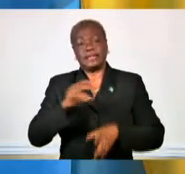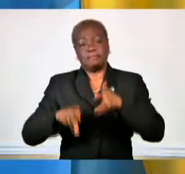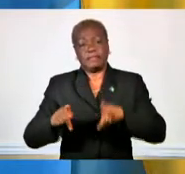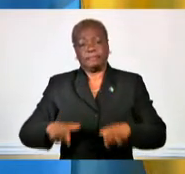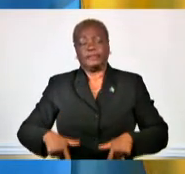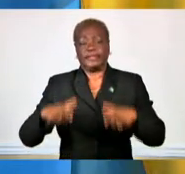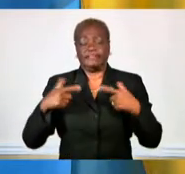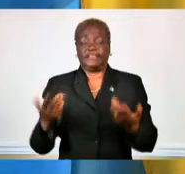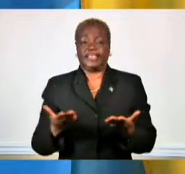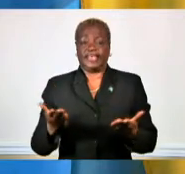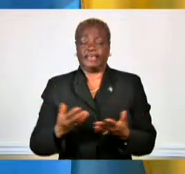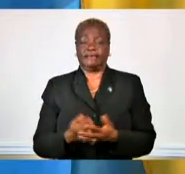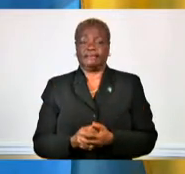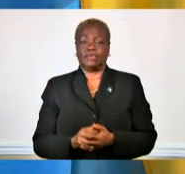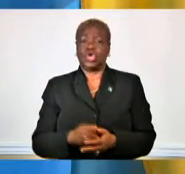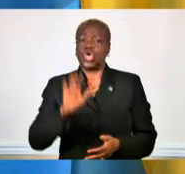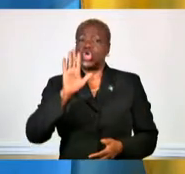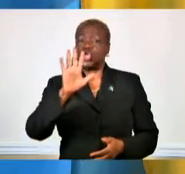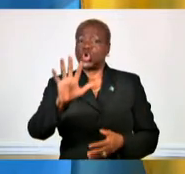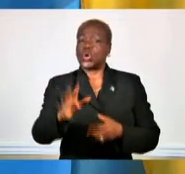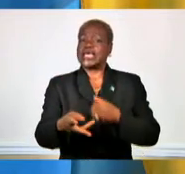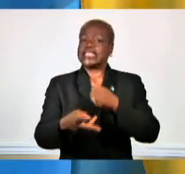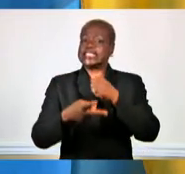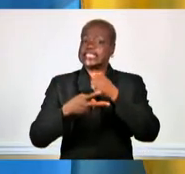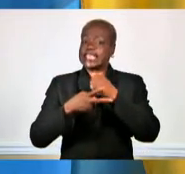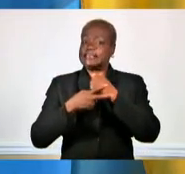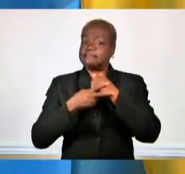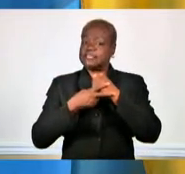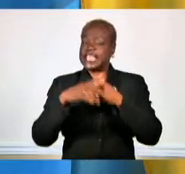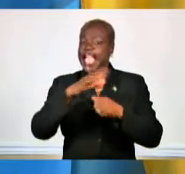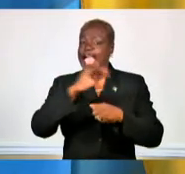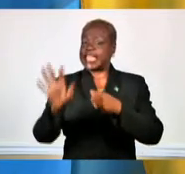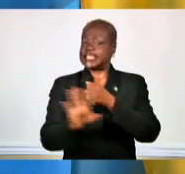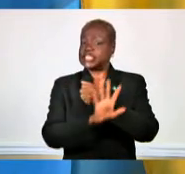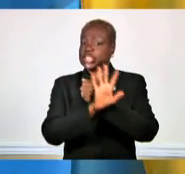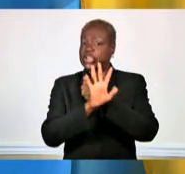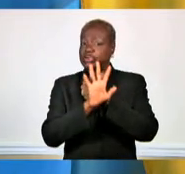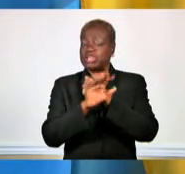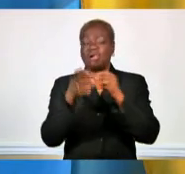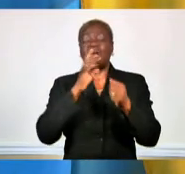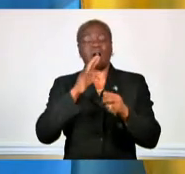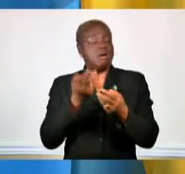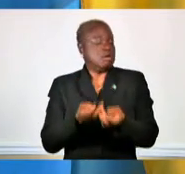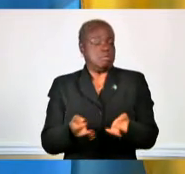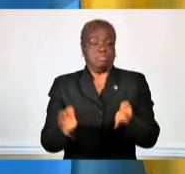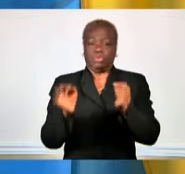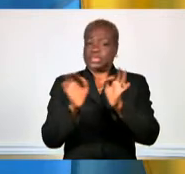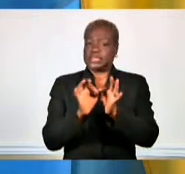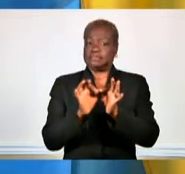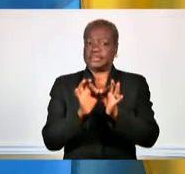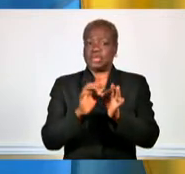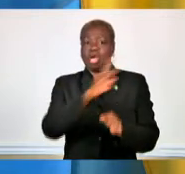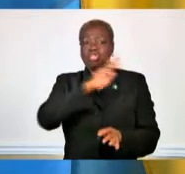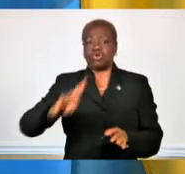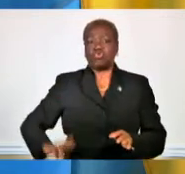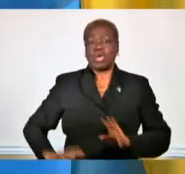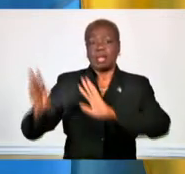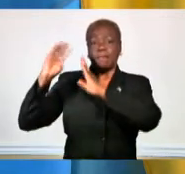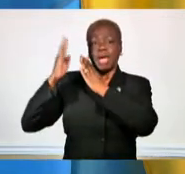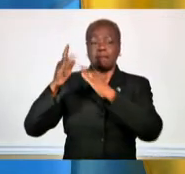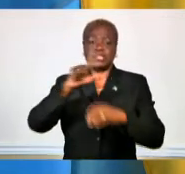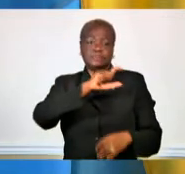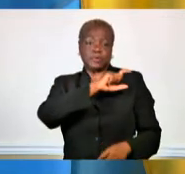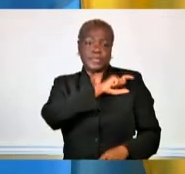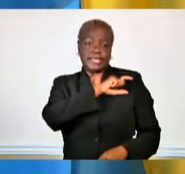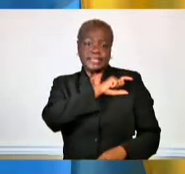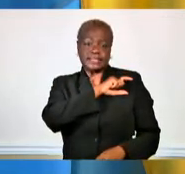residents, your safety and your security are paramount. The Royal Bahamas Police Force